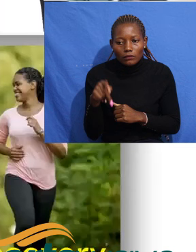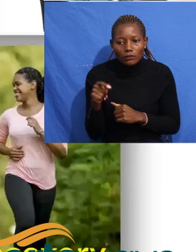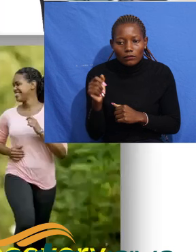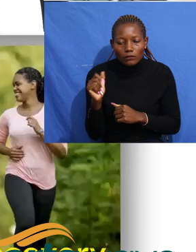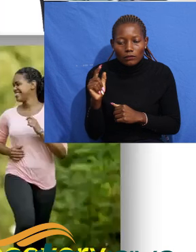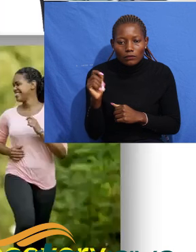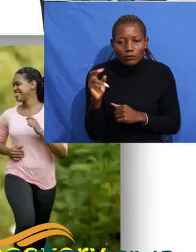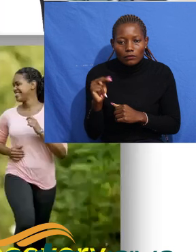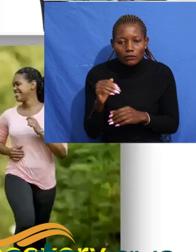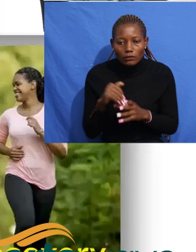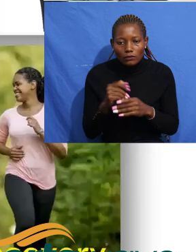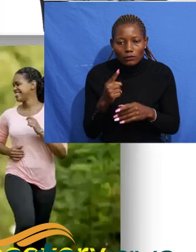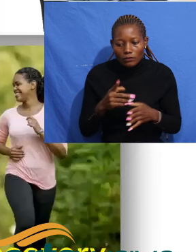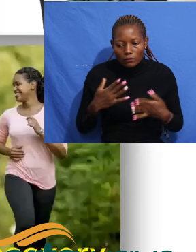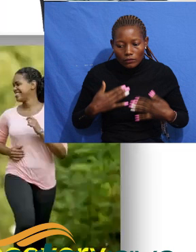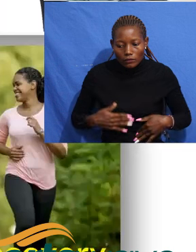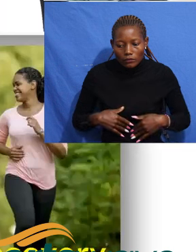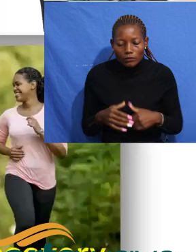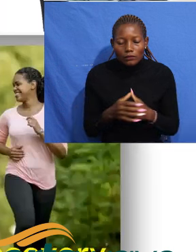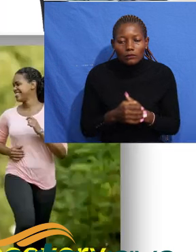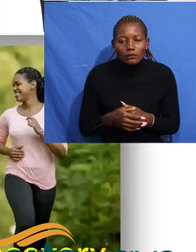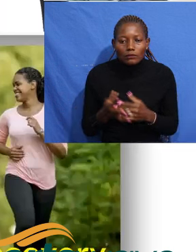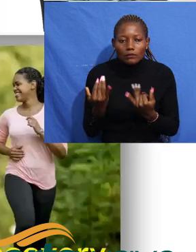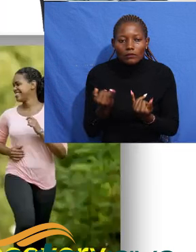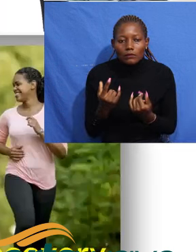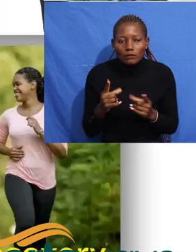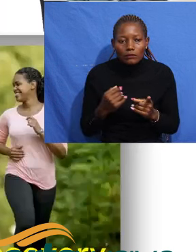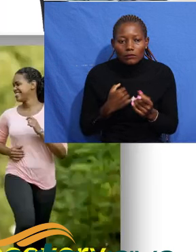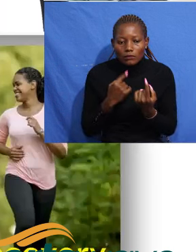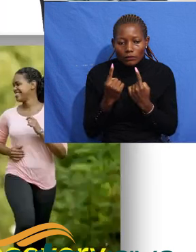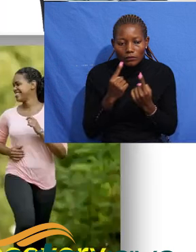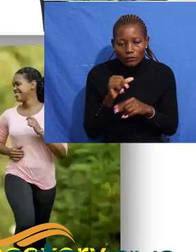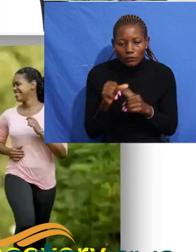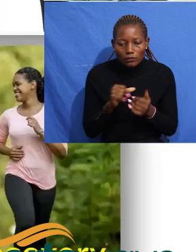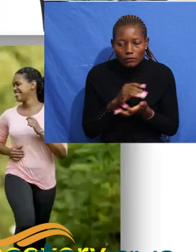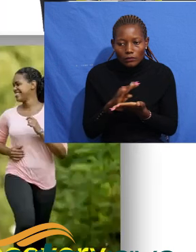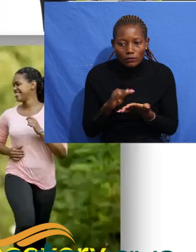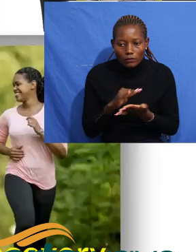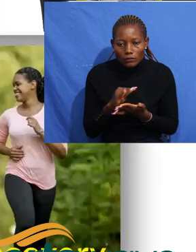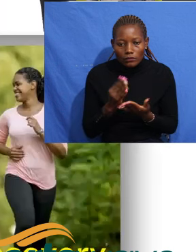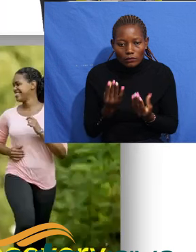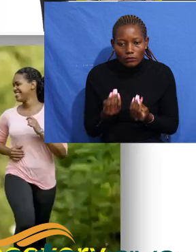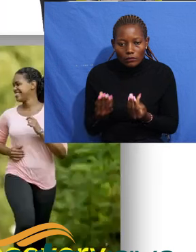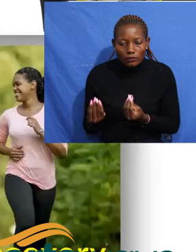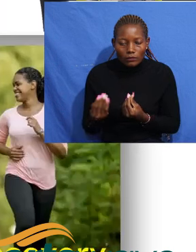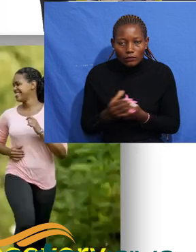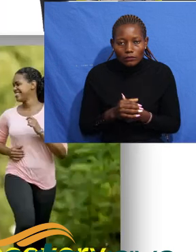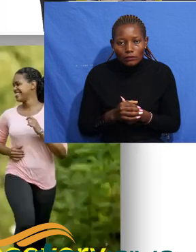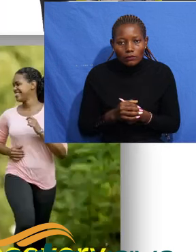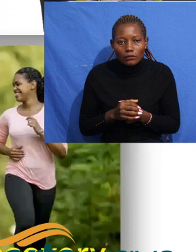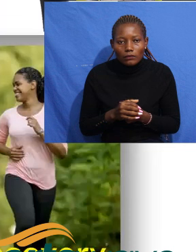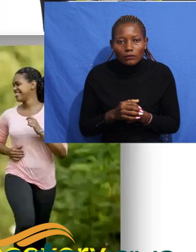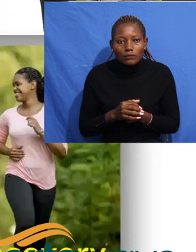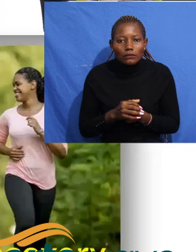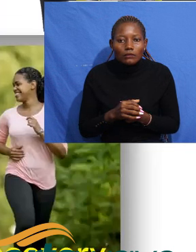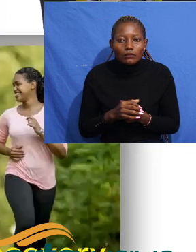So now let me talk about the most basic but most important recovery